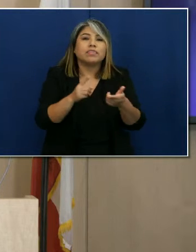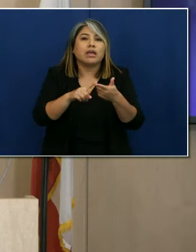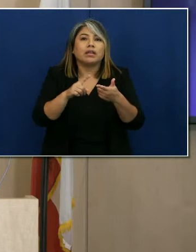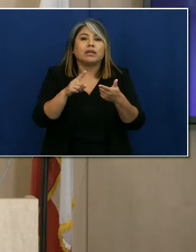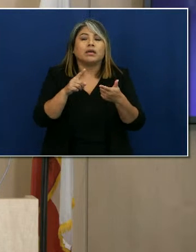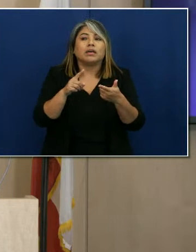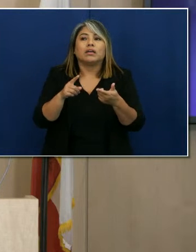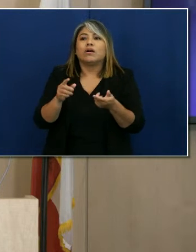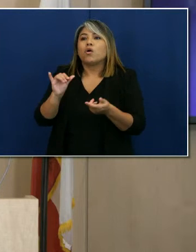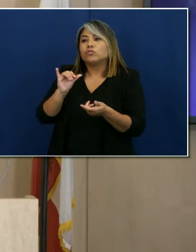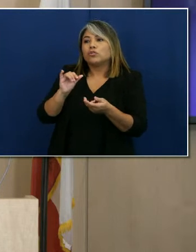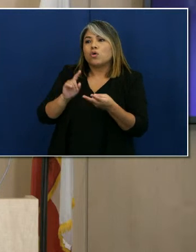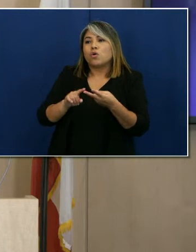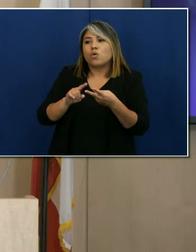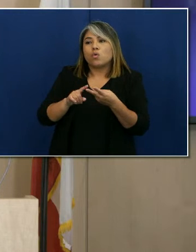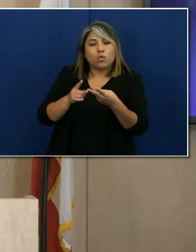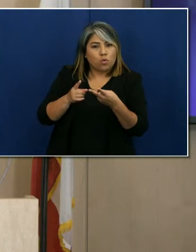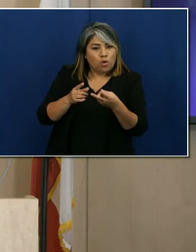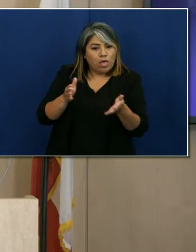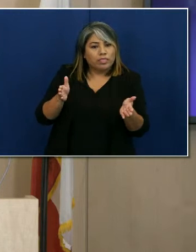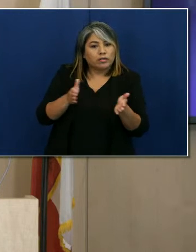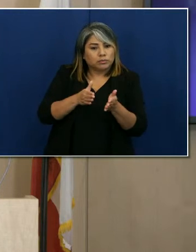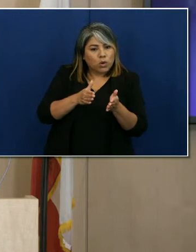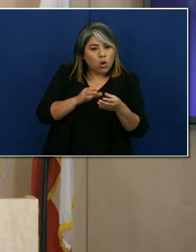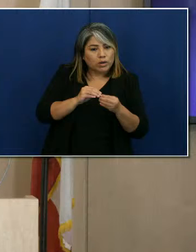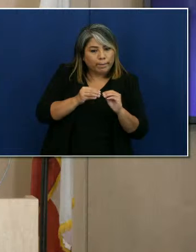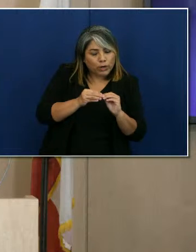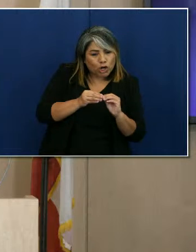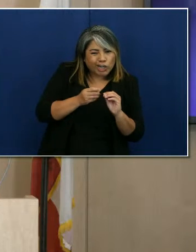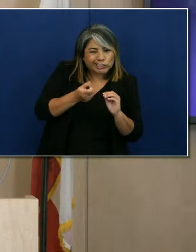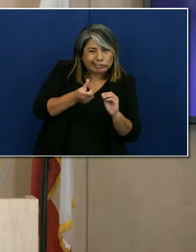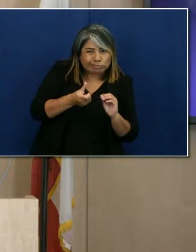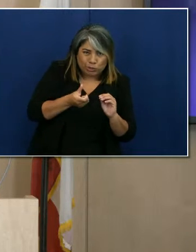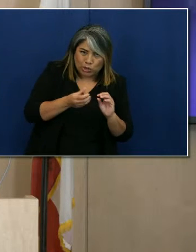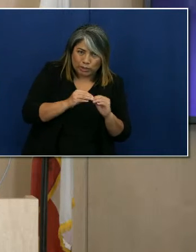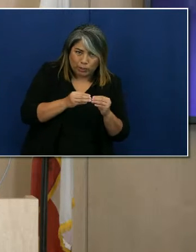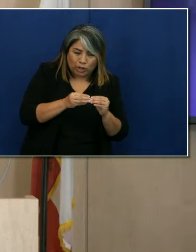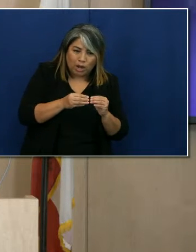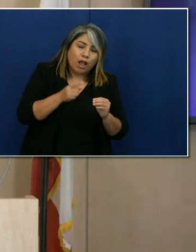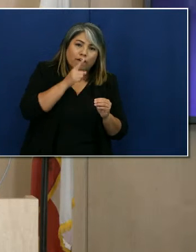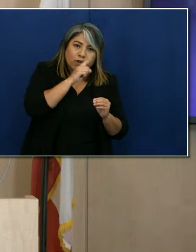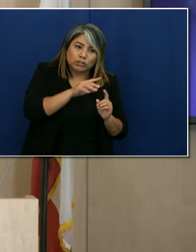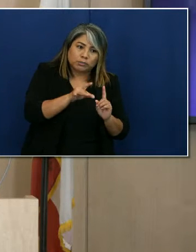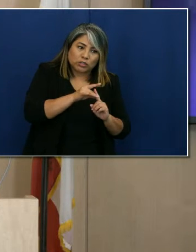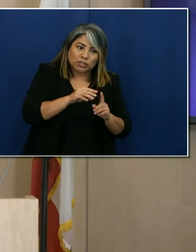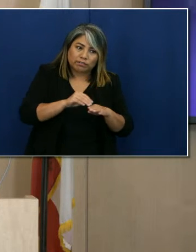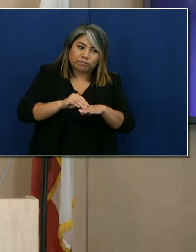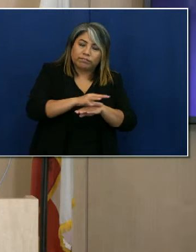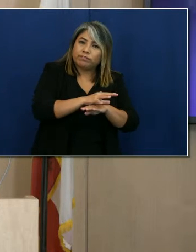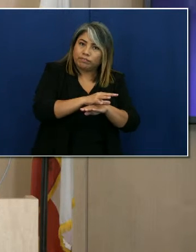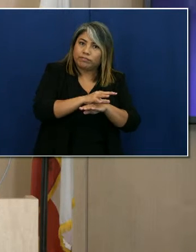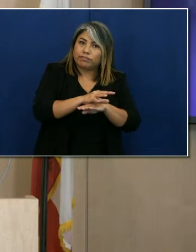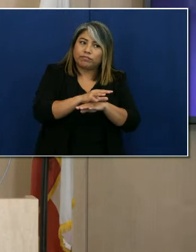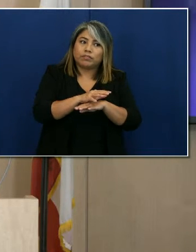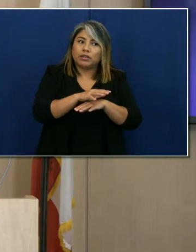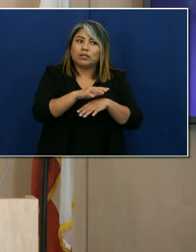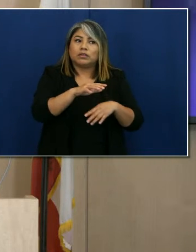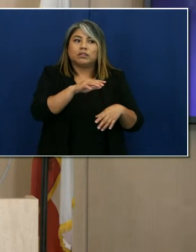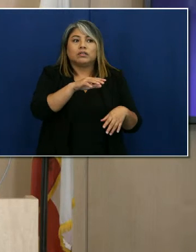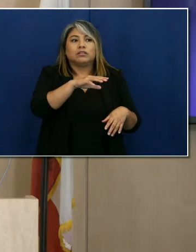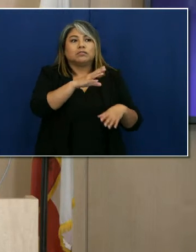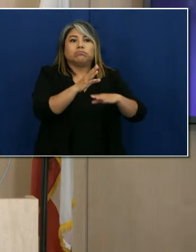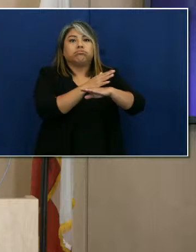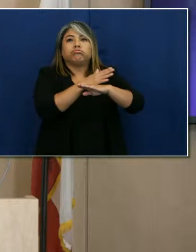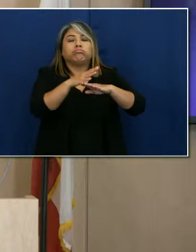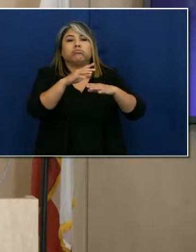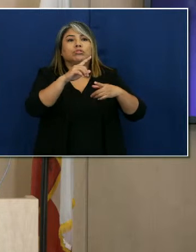whether the small number of false positives are contributing to any degree to